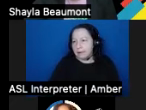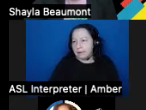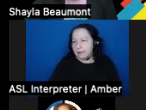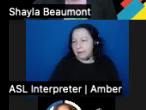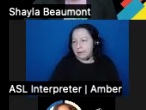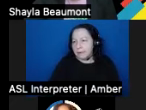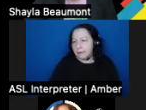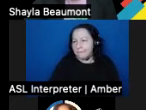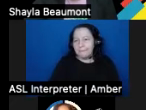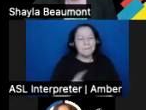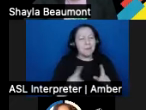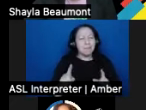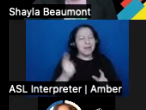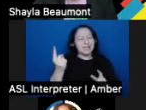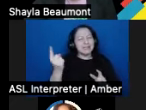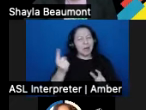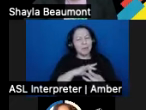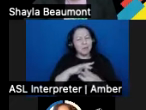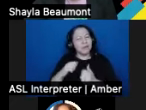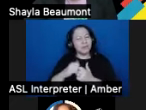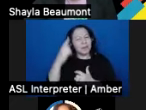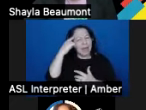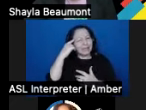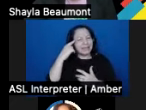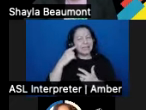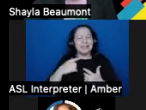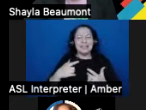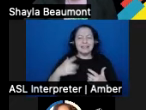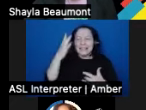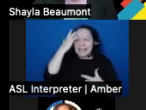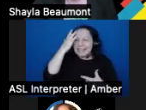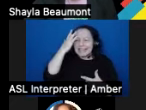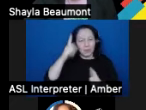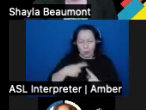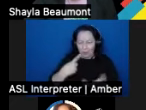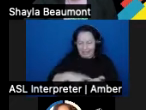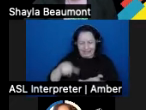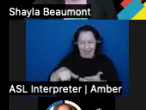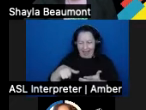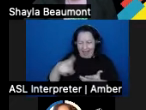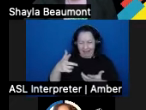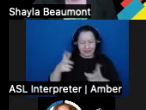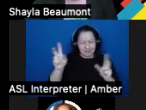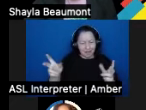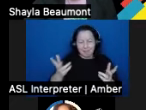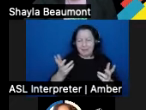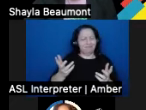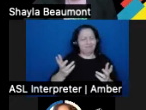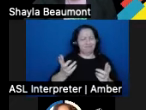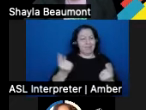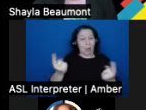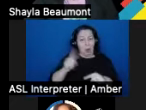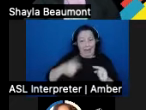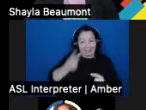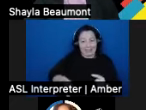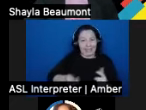around mental illness when we're talking about that especially if someone can't see it or doesn't know about